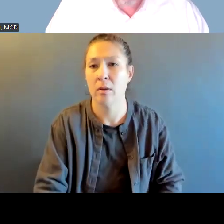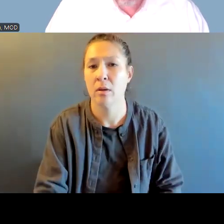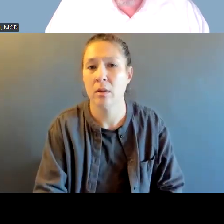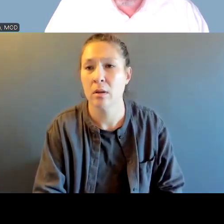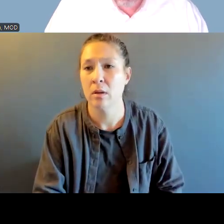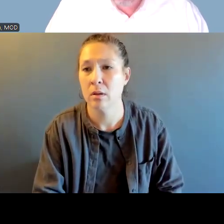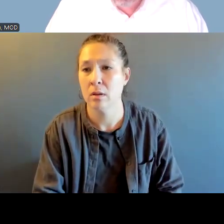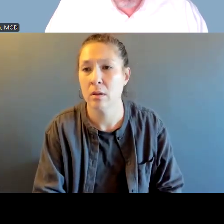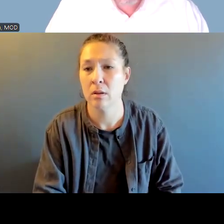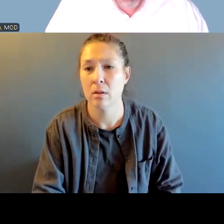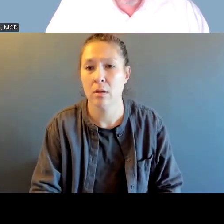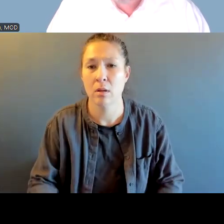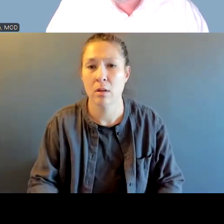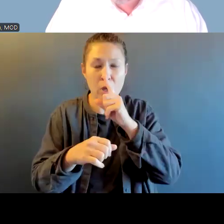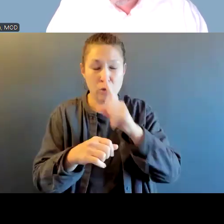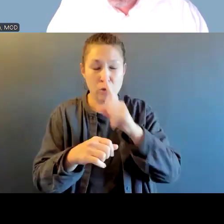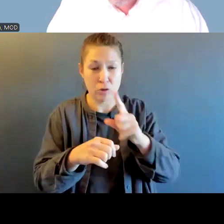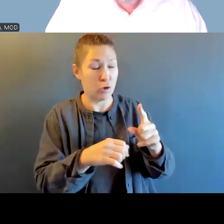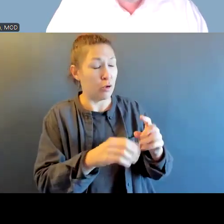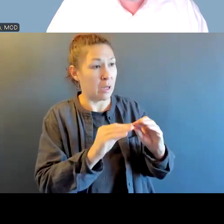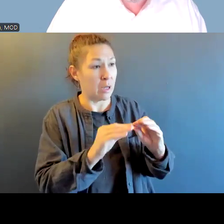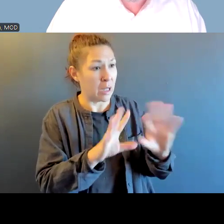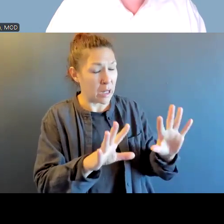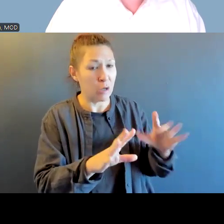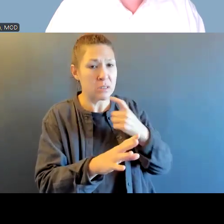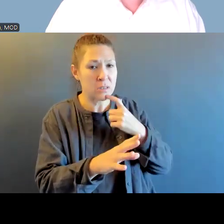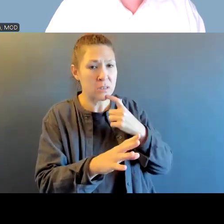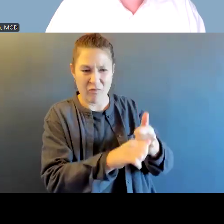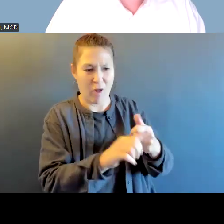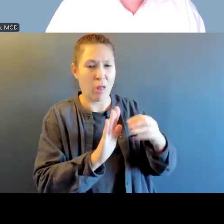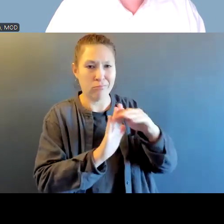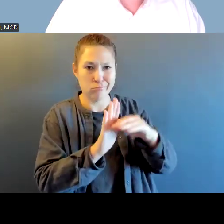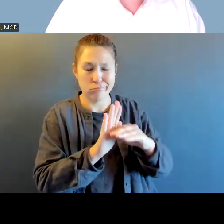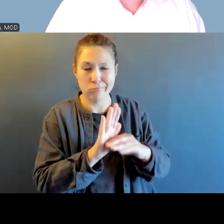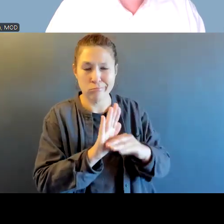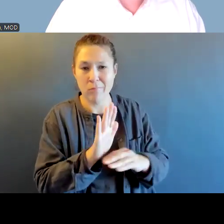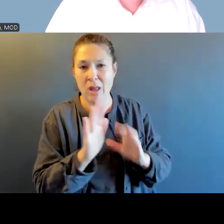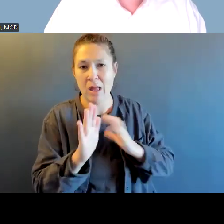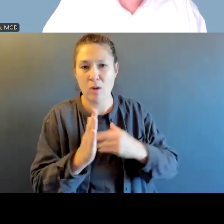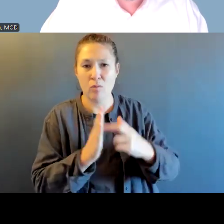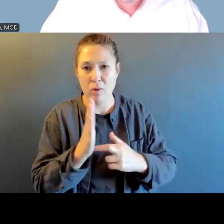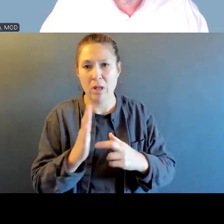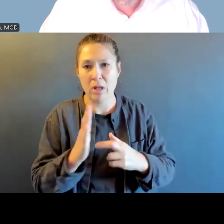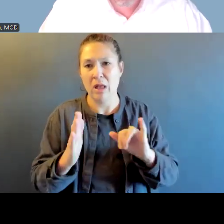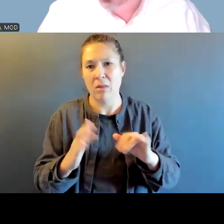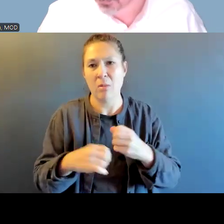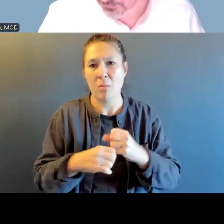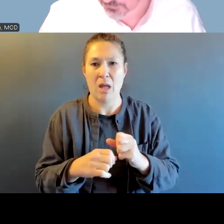parameters. The clarity will help streamline the Commission's efforts and enhance the COD's effectiveness.